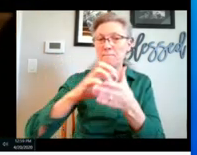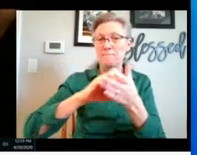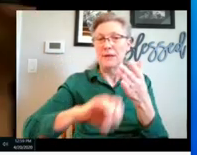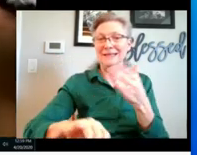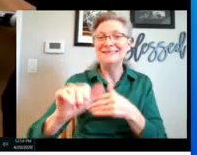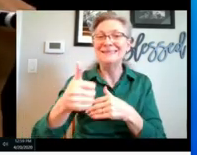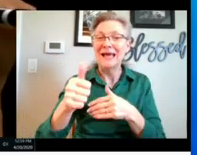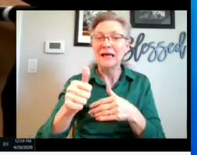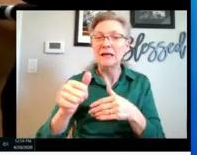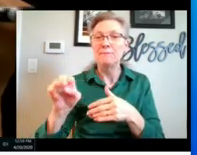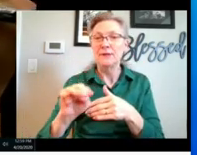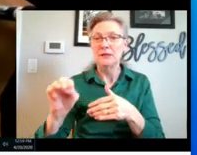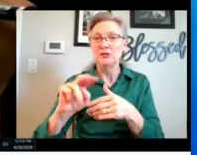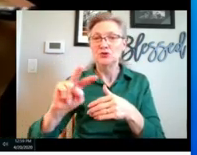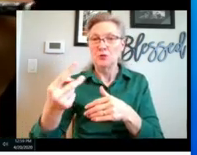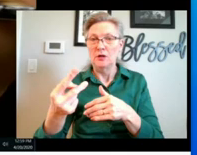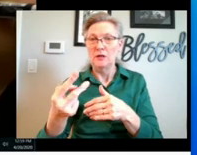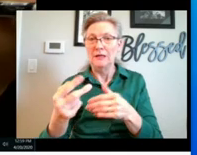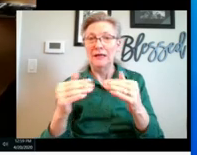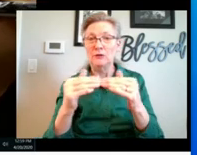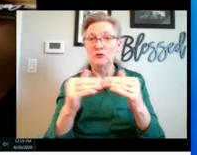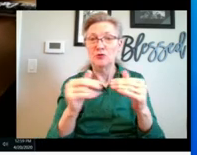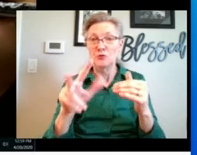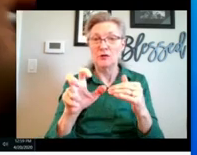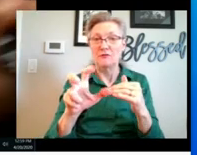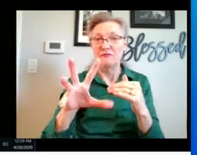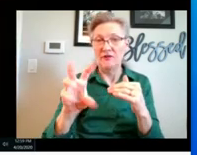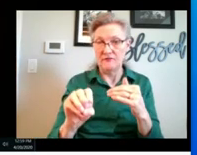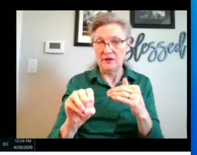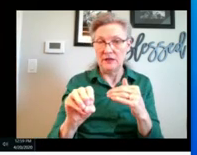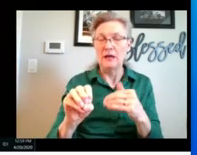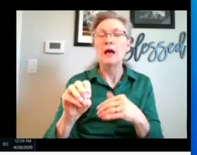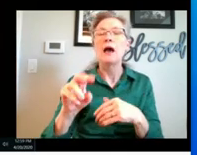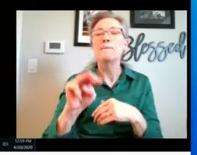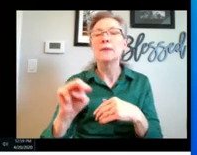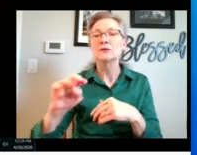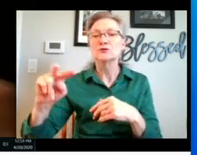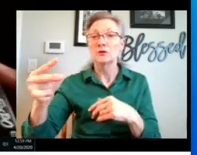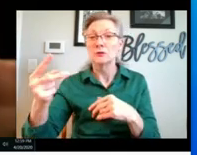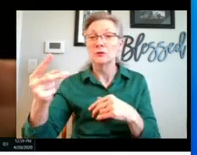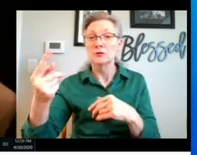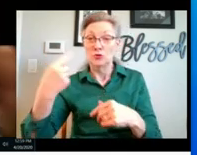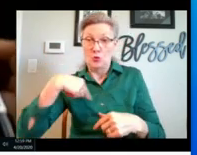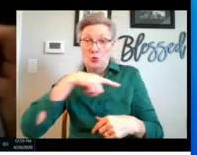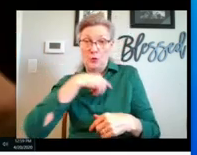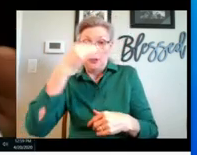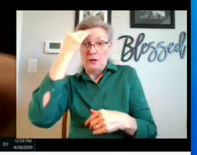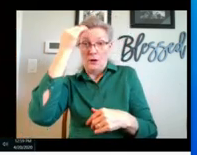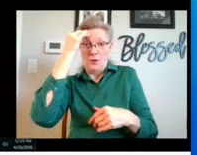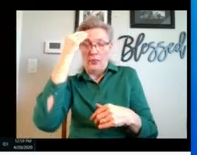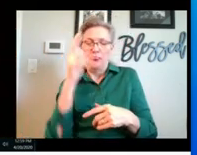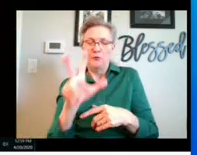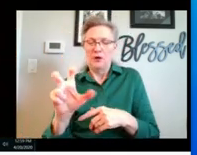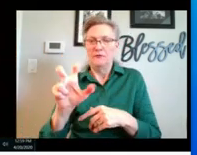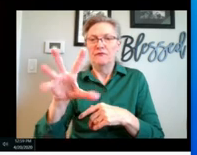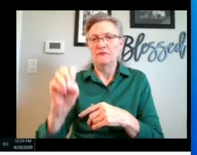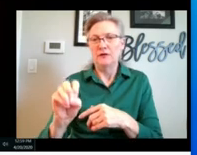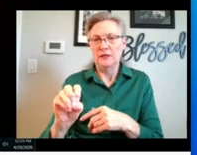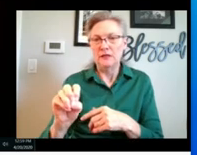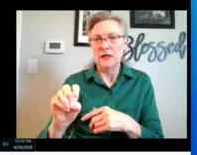squared, you get 350 meters squared. So we know that there are